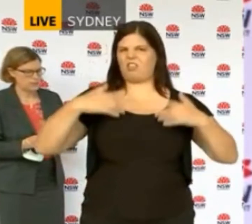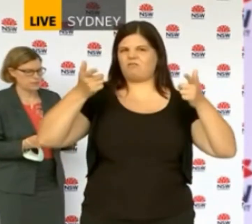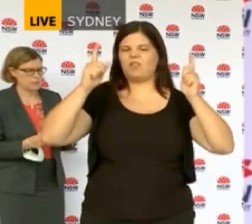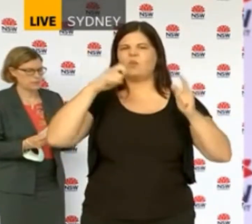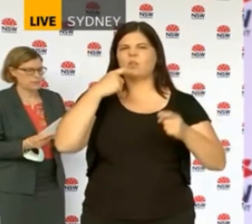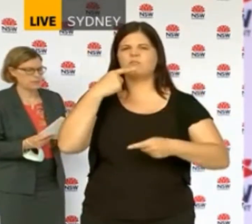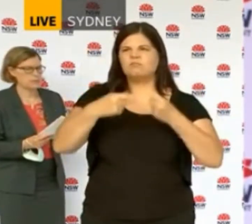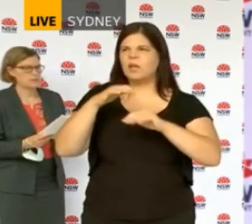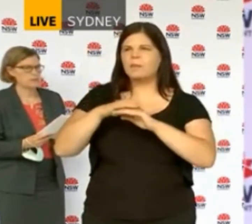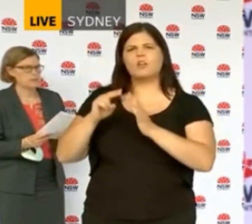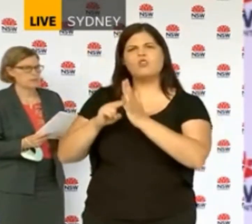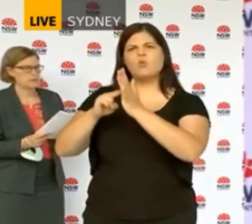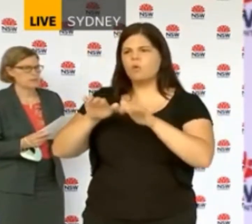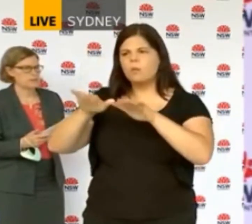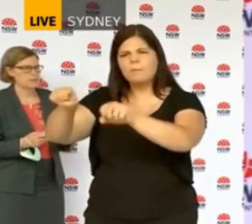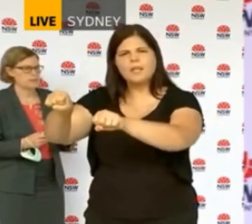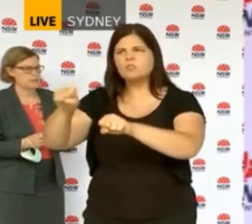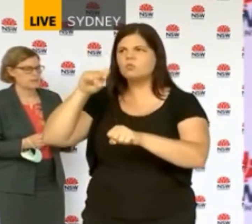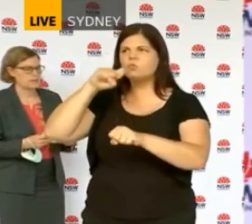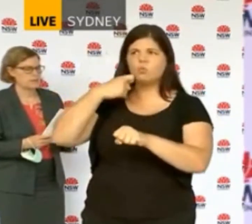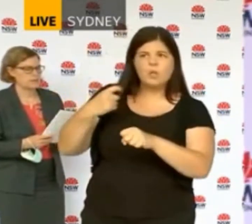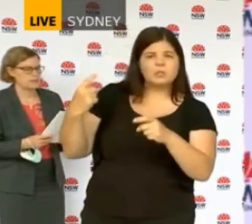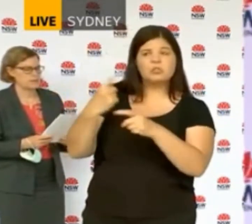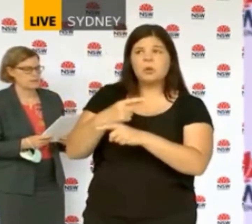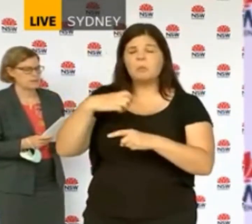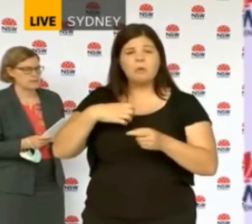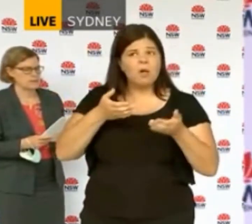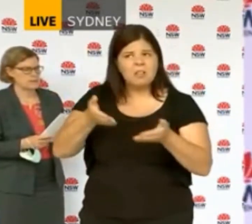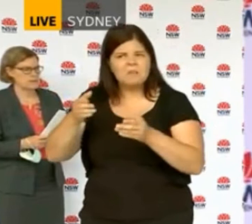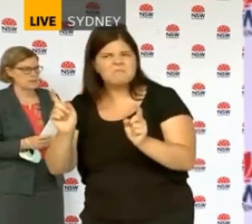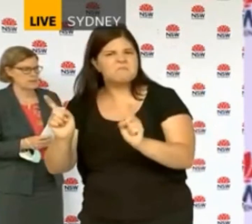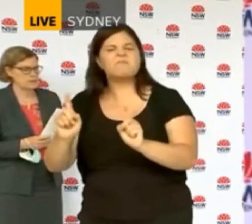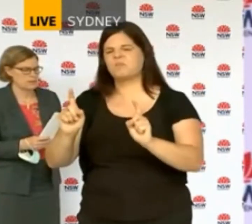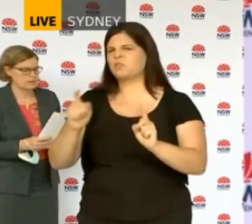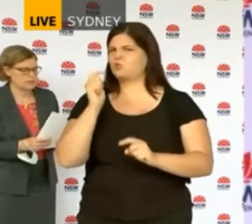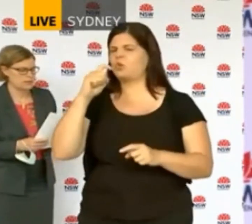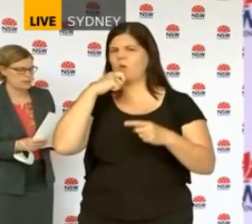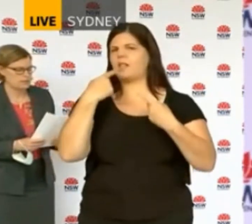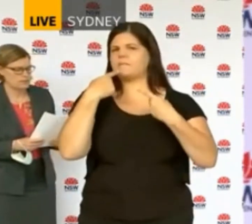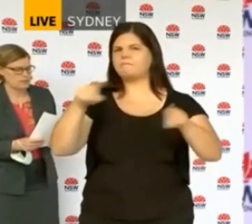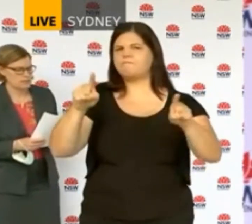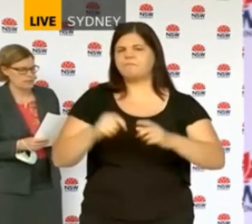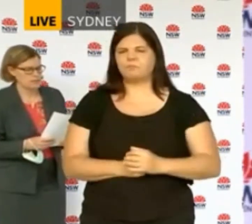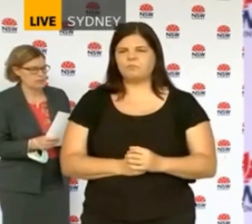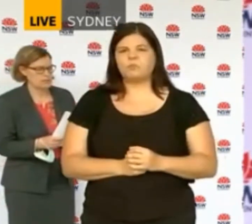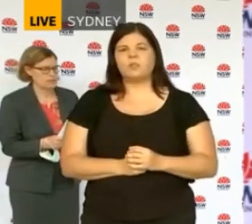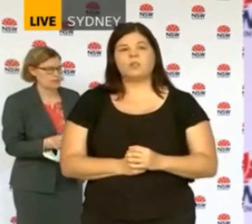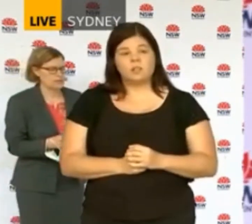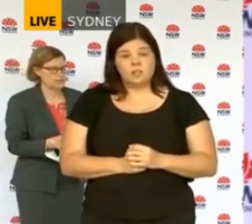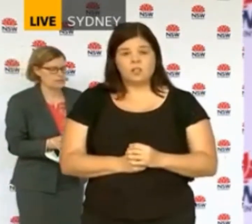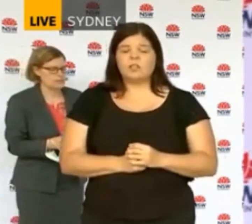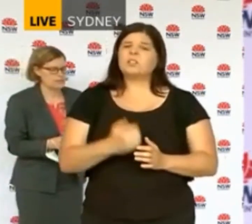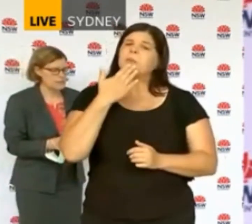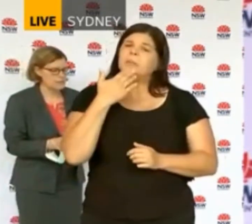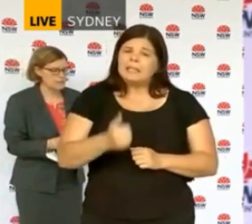and the Northern Beaches in relation to those restrictions shortly. So with that, again, I'm urging everybody